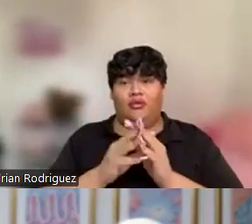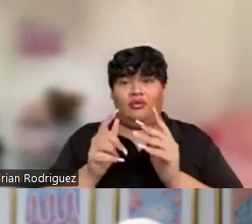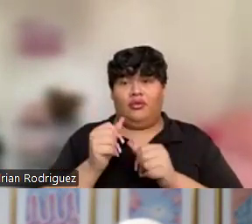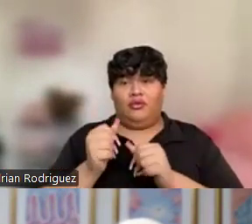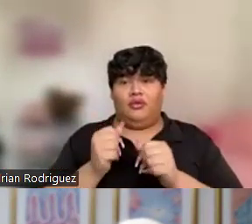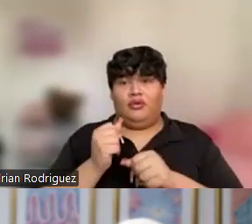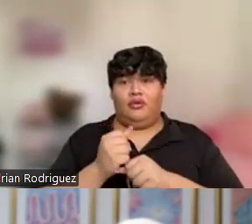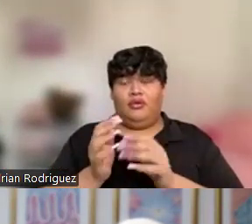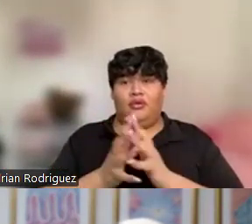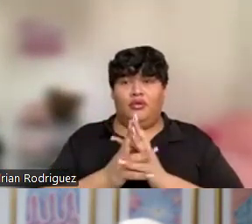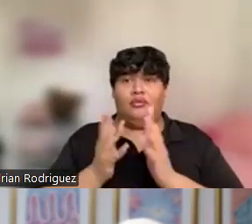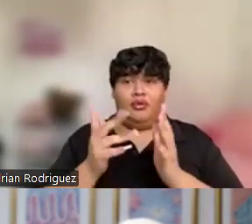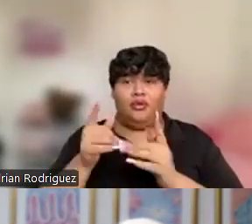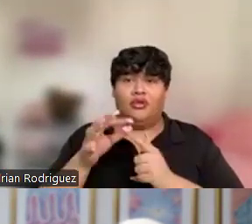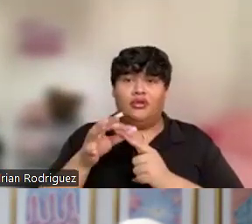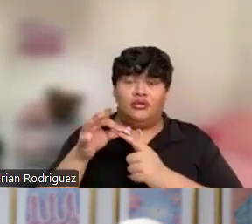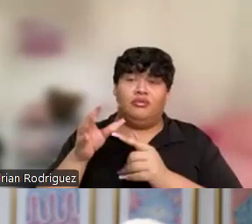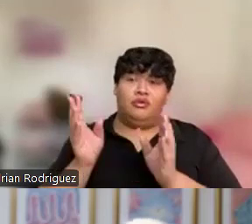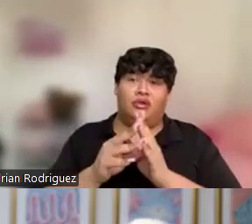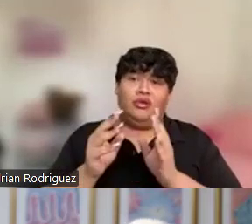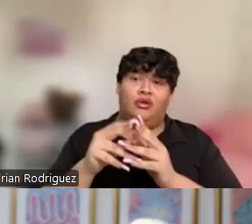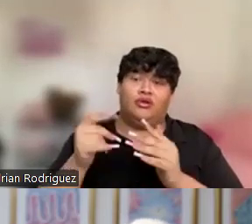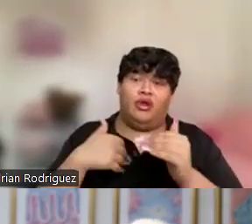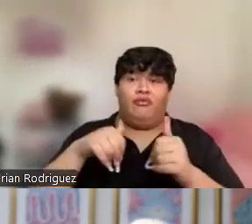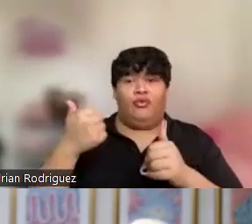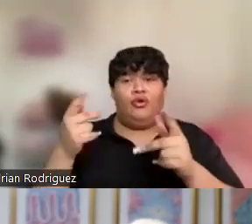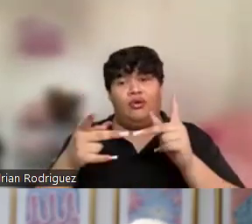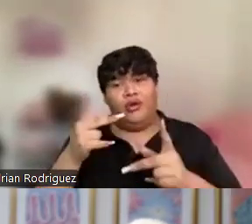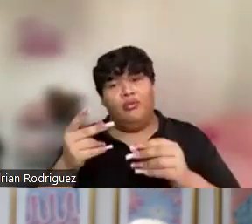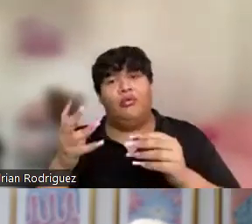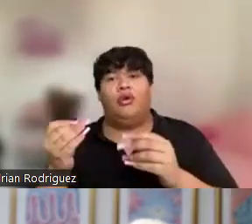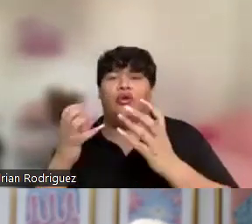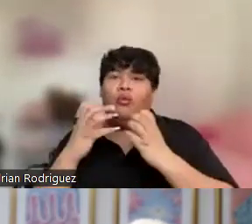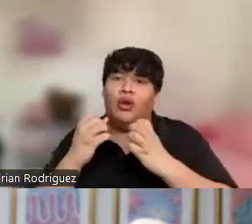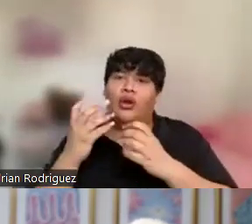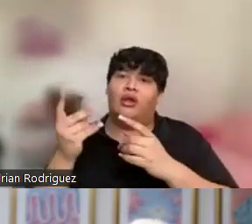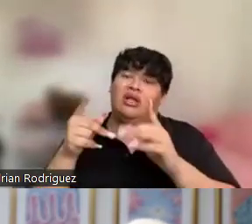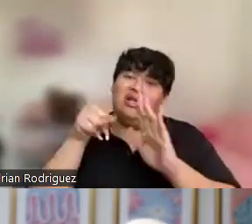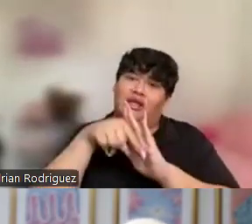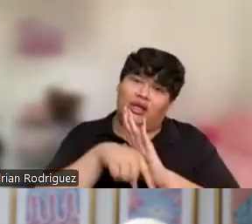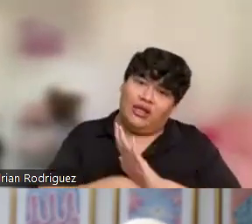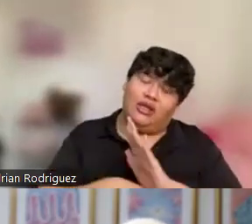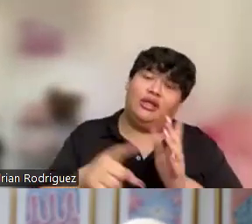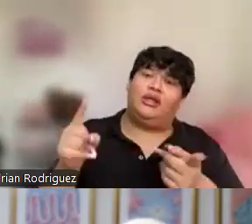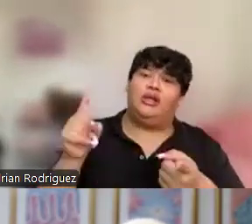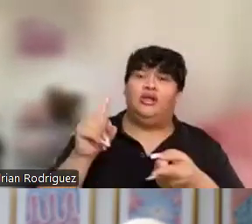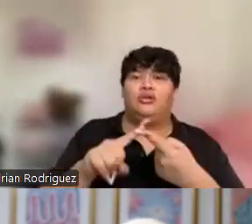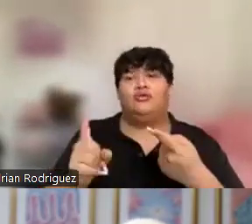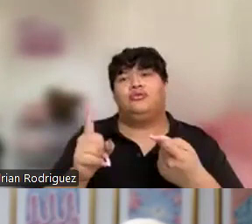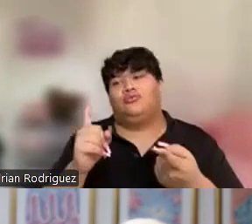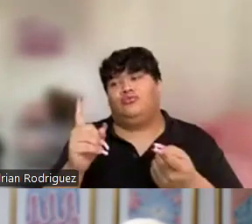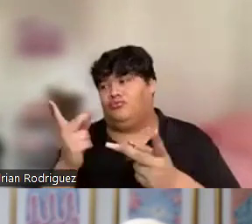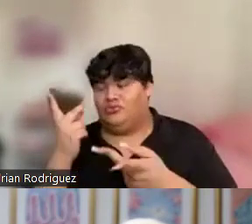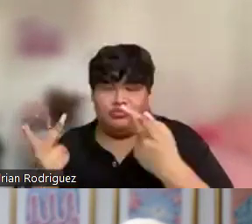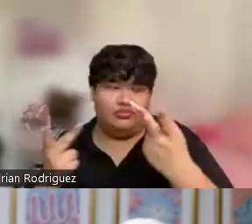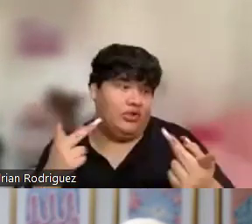that's a topic for a meeting, is basically dementia care aware, and kind of digging in to, or seeing